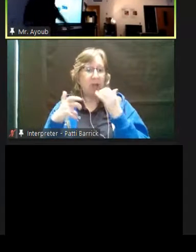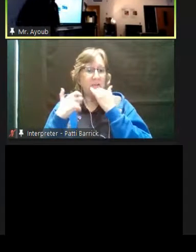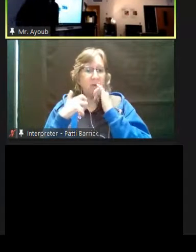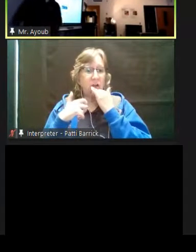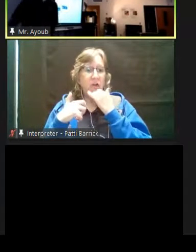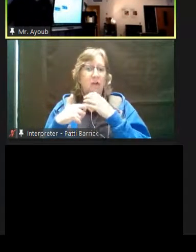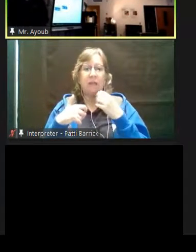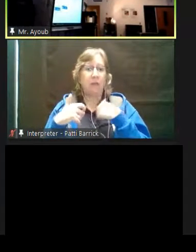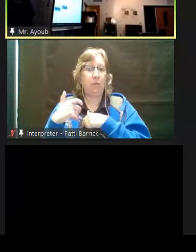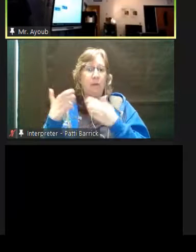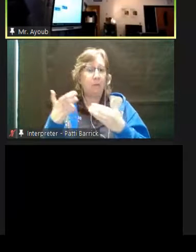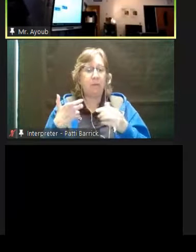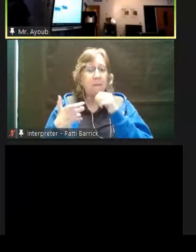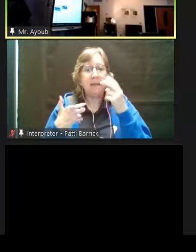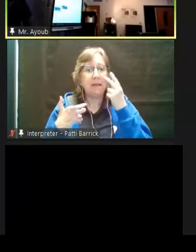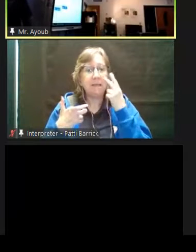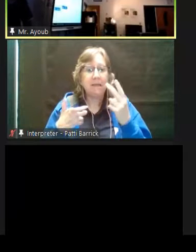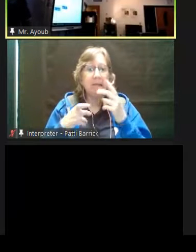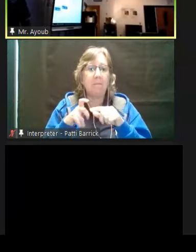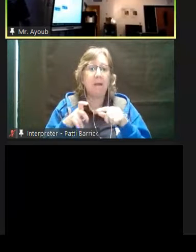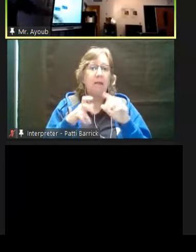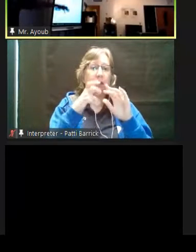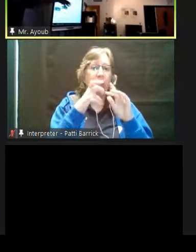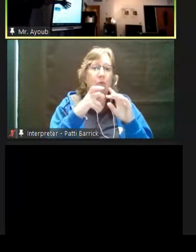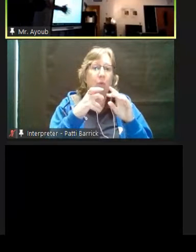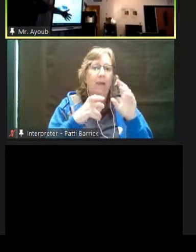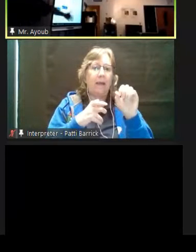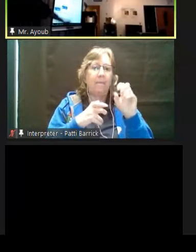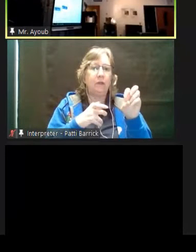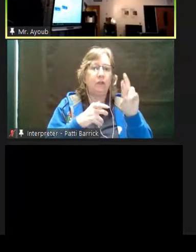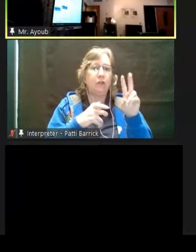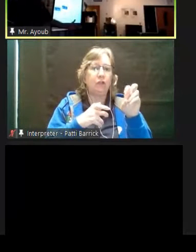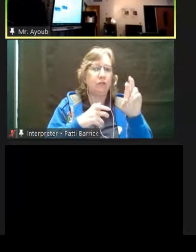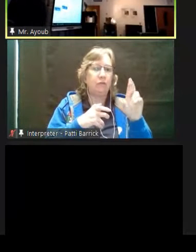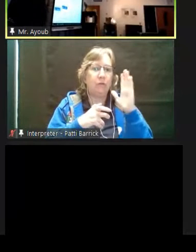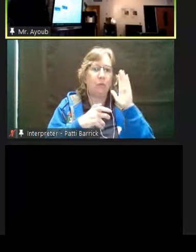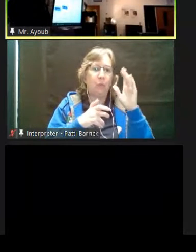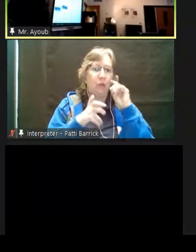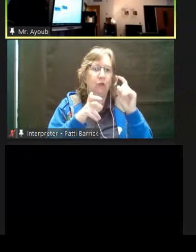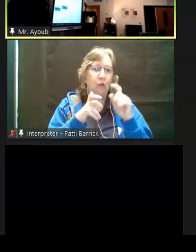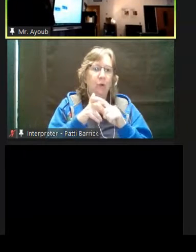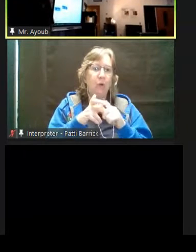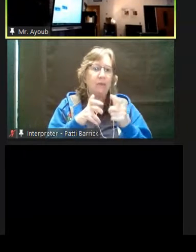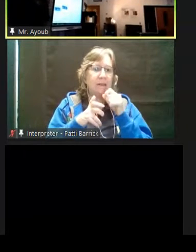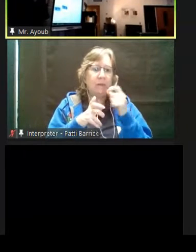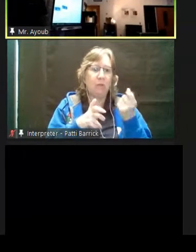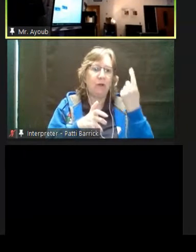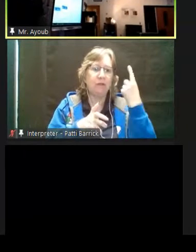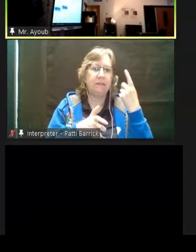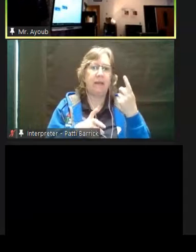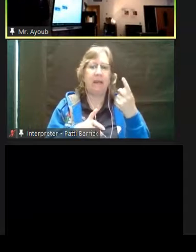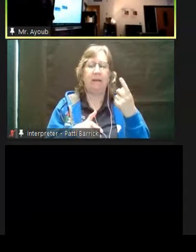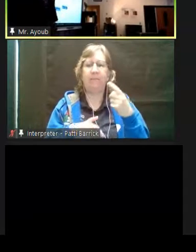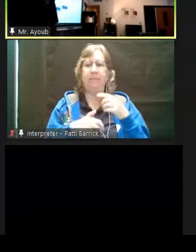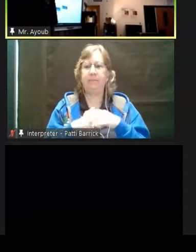like, hey, there's some problems here. It's kind of like you're speaking slang or you're speaking text and people are not understanding what you're saying, but we know